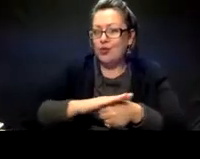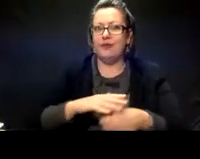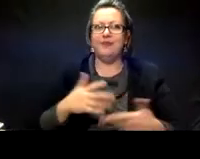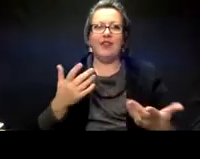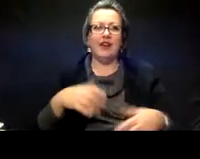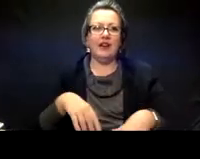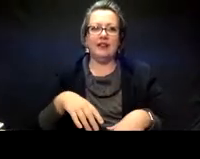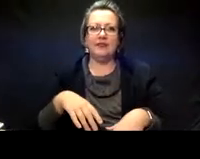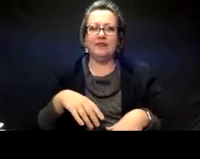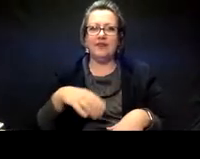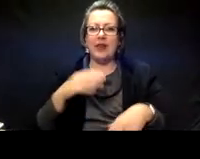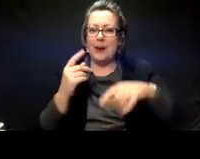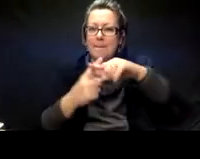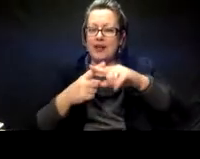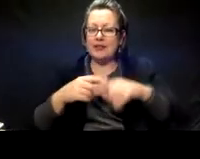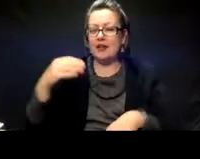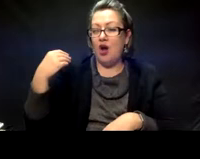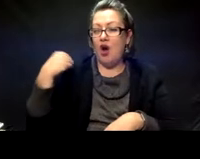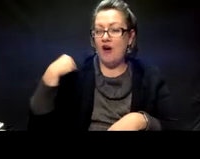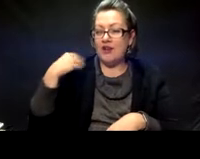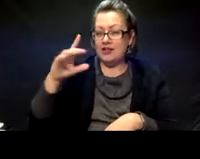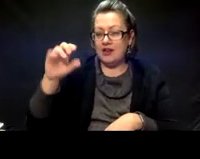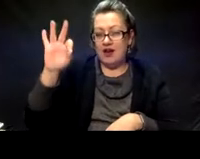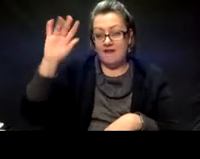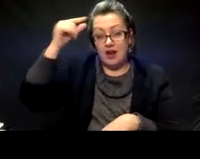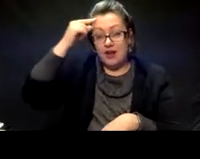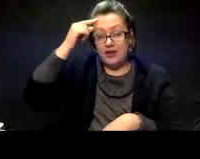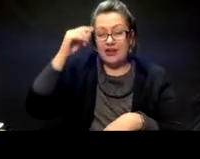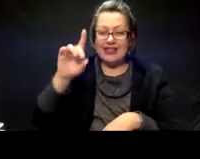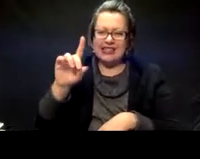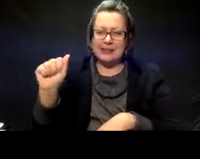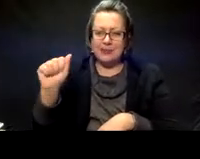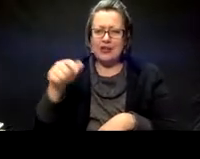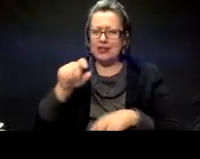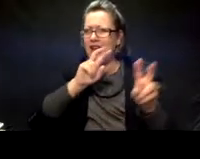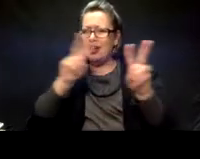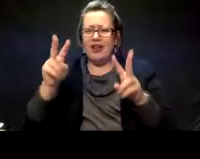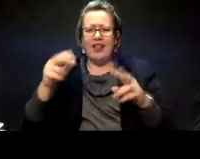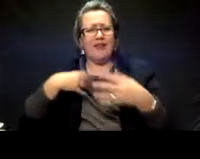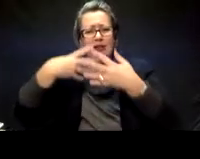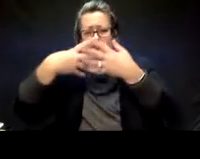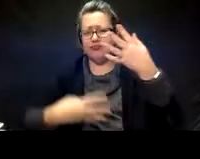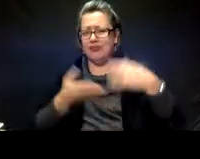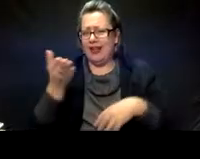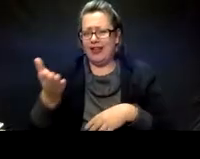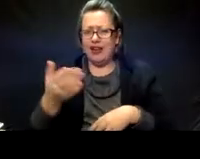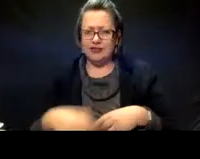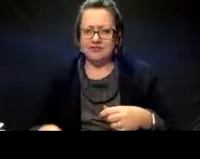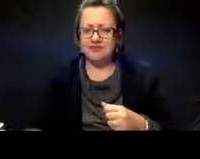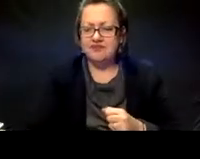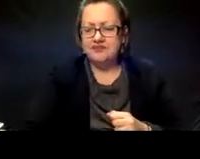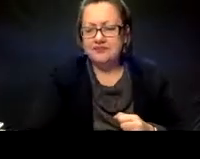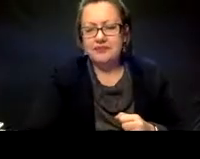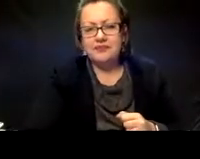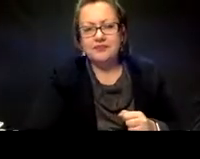information, you know, your region, plus the officers of governors